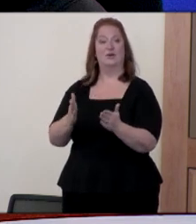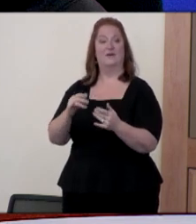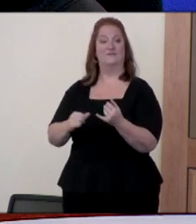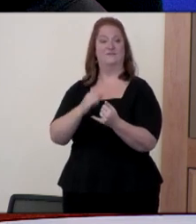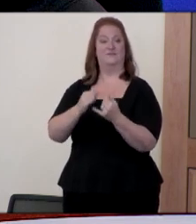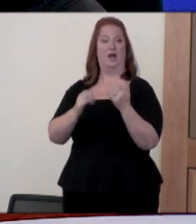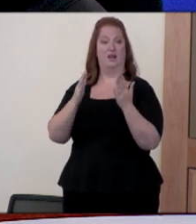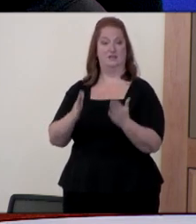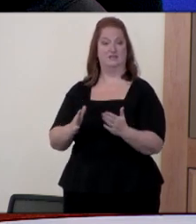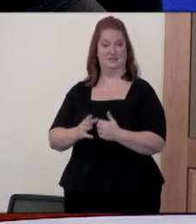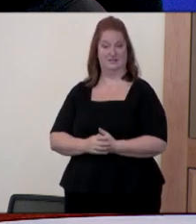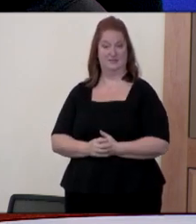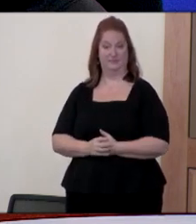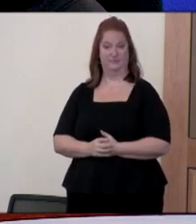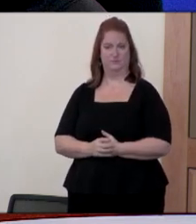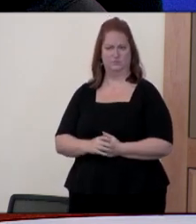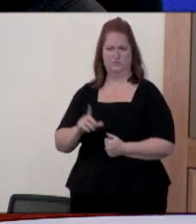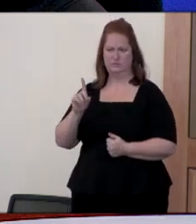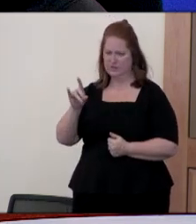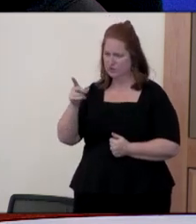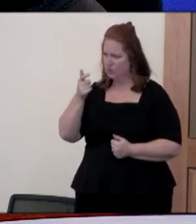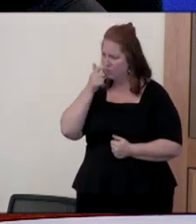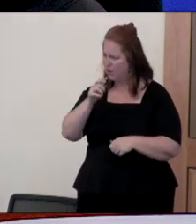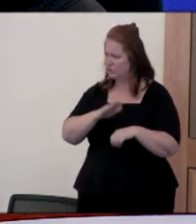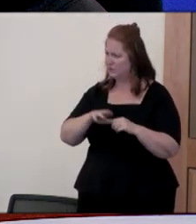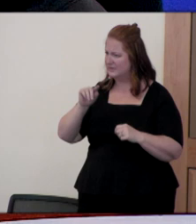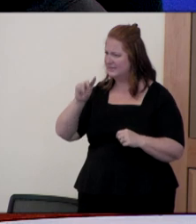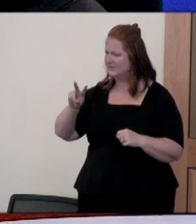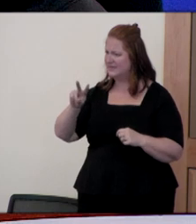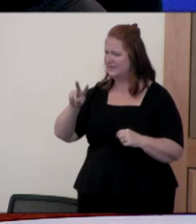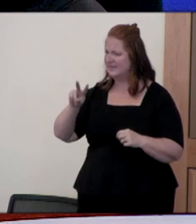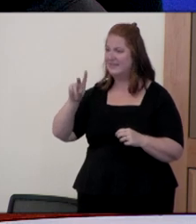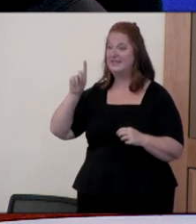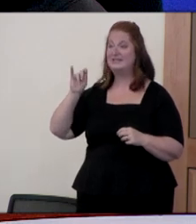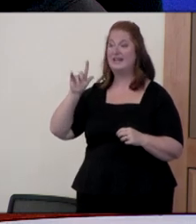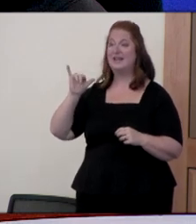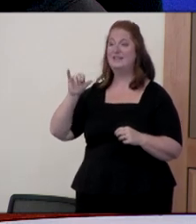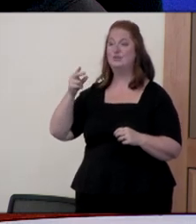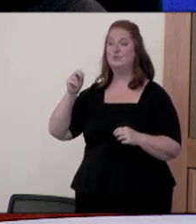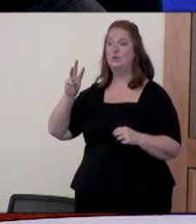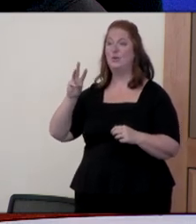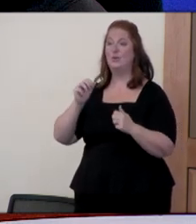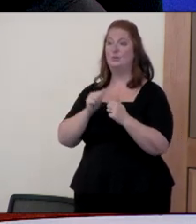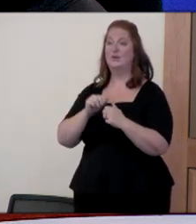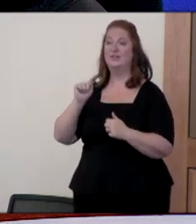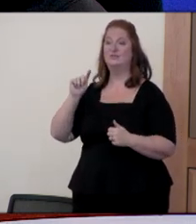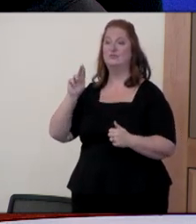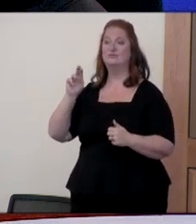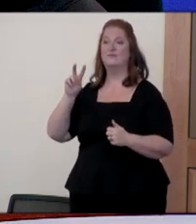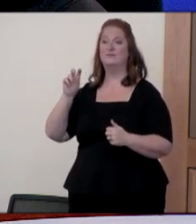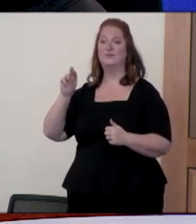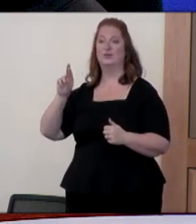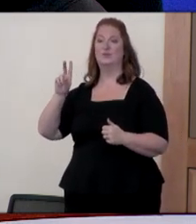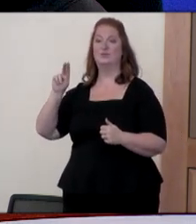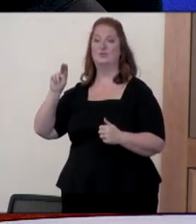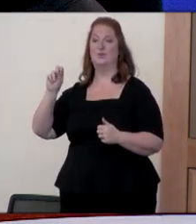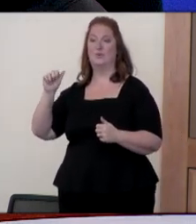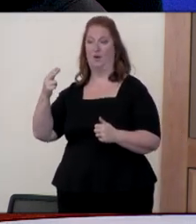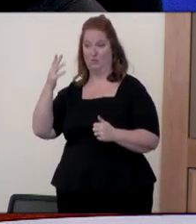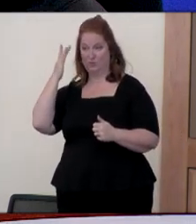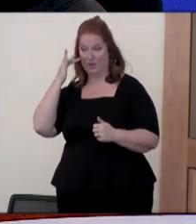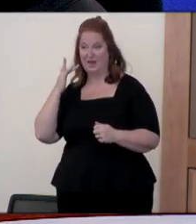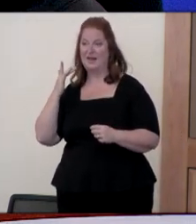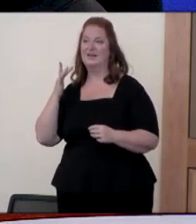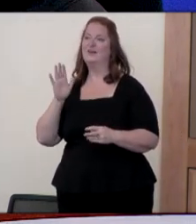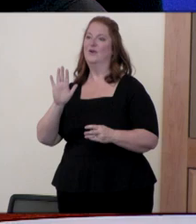might remember, if any of you watched her on TV, she was on The Daily Show with Trevor Noah. She appeared because what she has to say